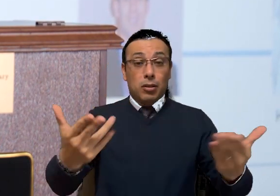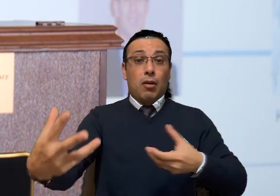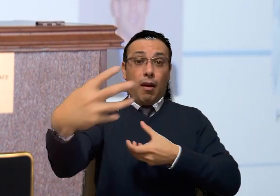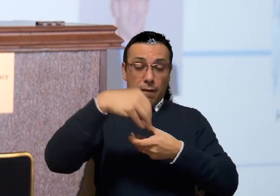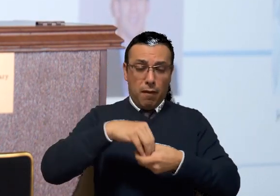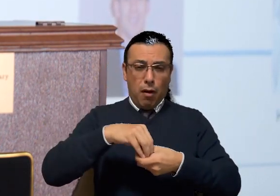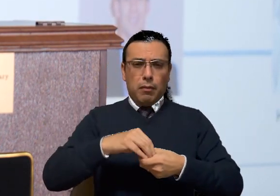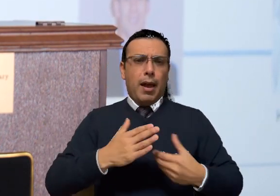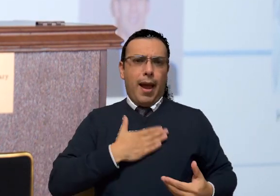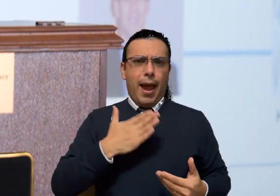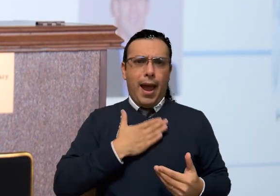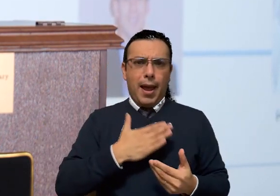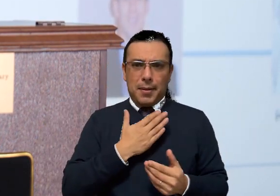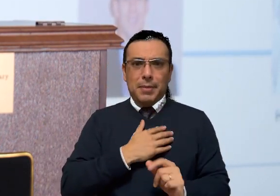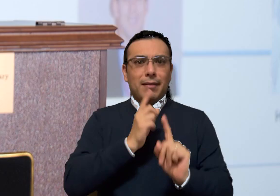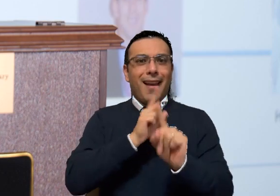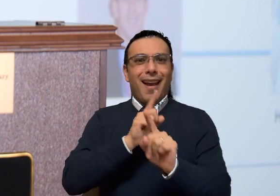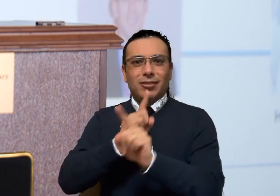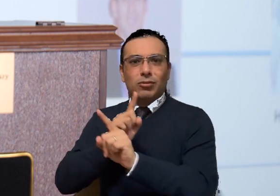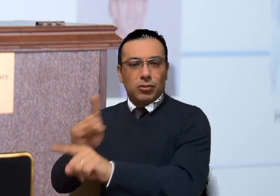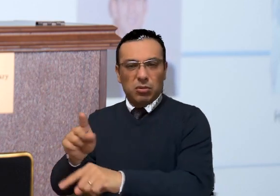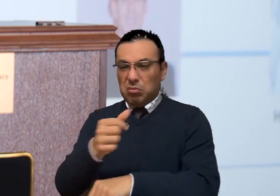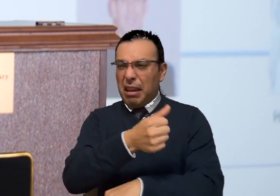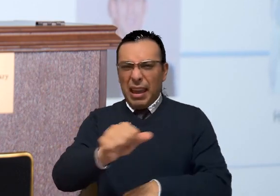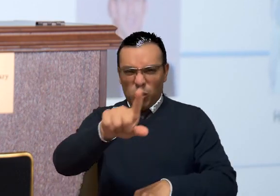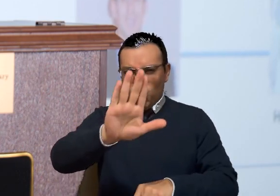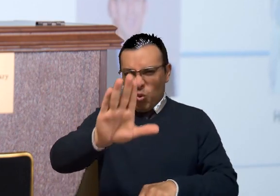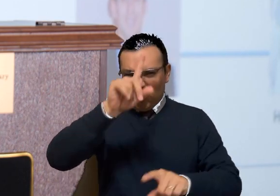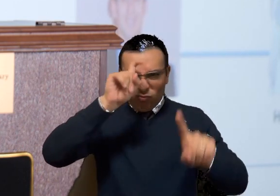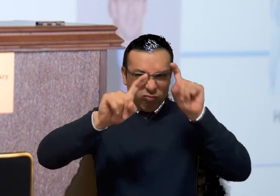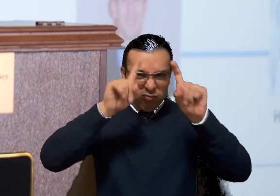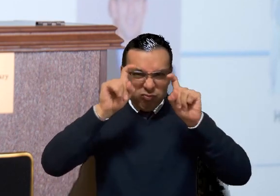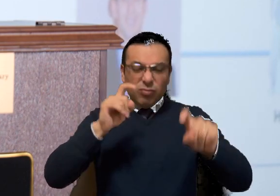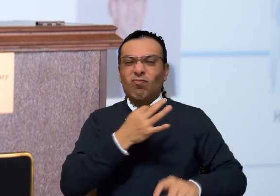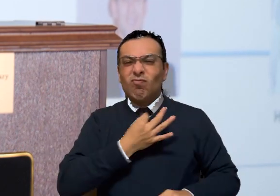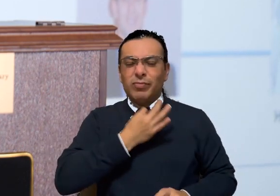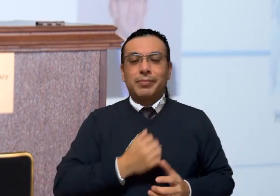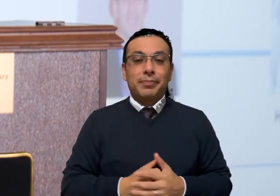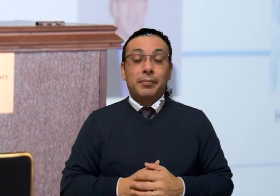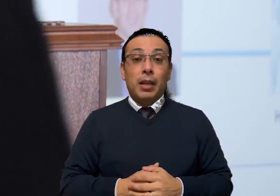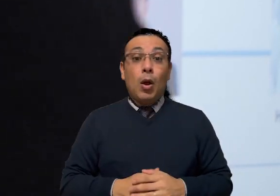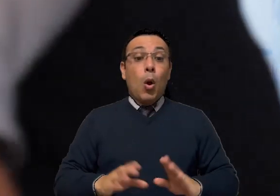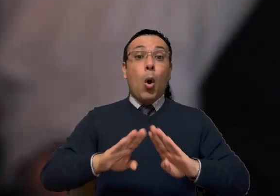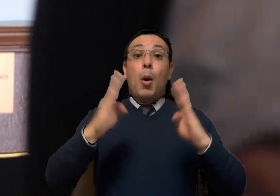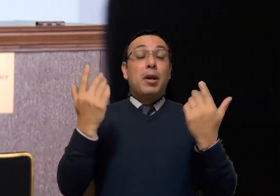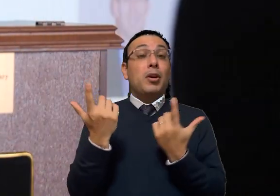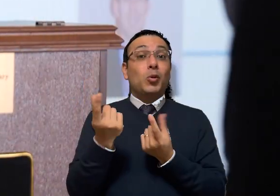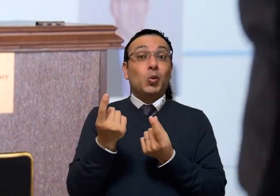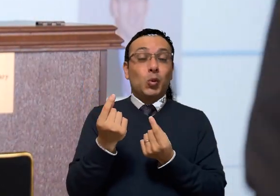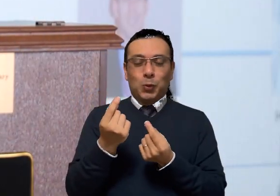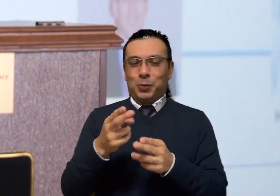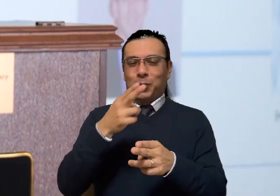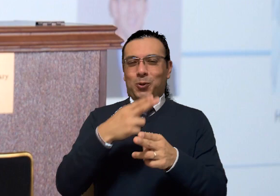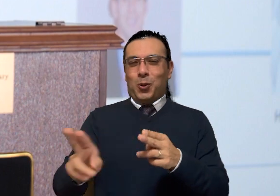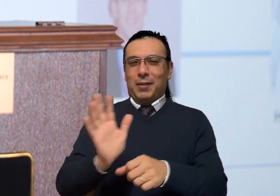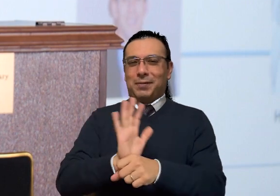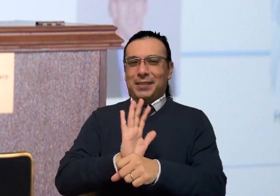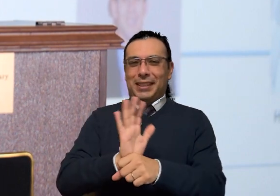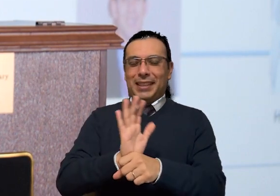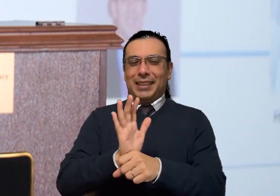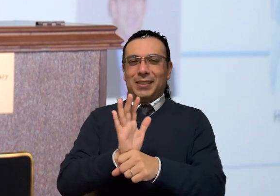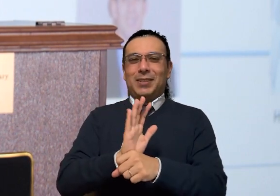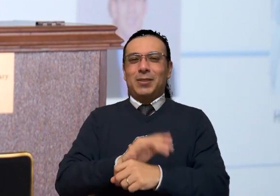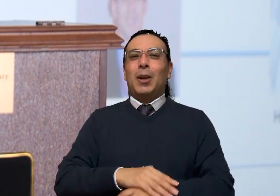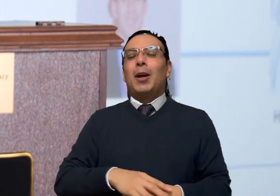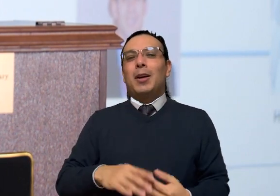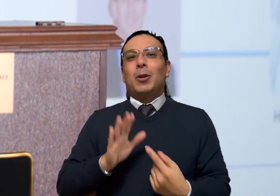So to start, I do have a short video that shows the work that Equinor is doing around the globe and here in